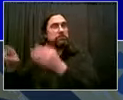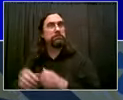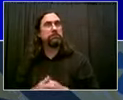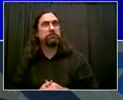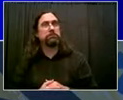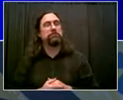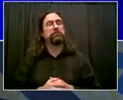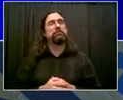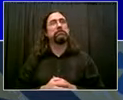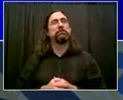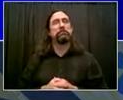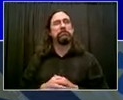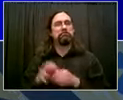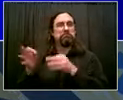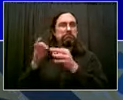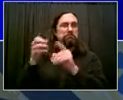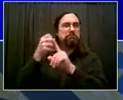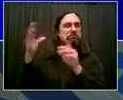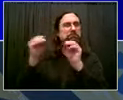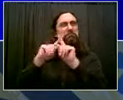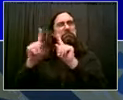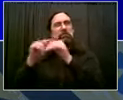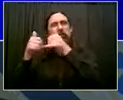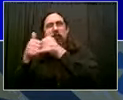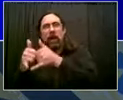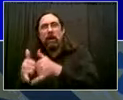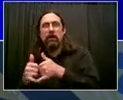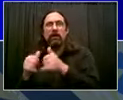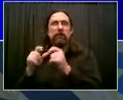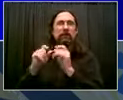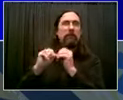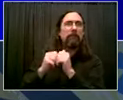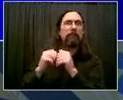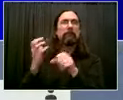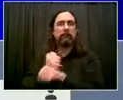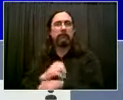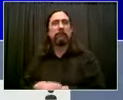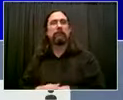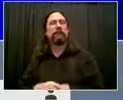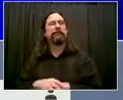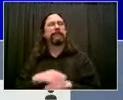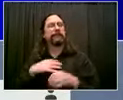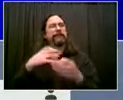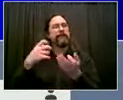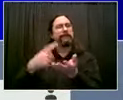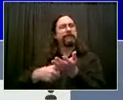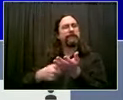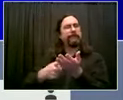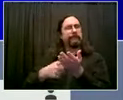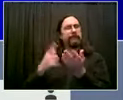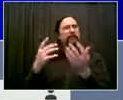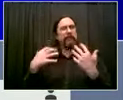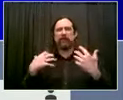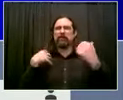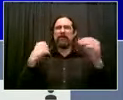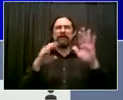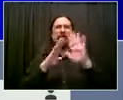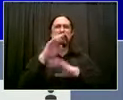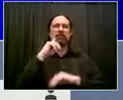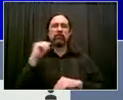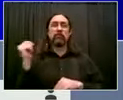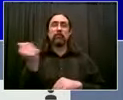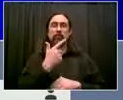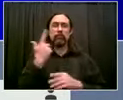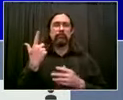it. We want to make it bigger. And so this morning, we have a big announcement about a citywide celebration of New York City.